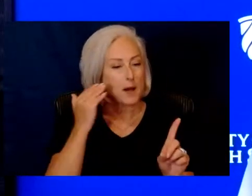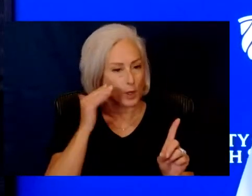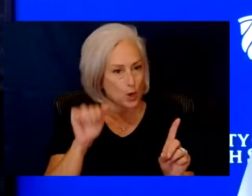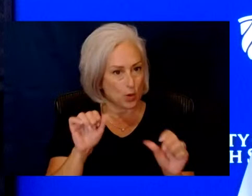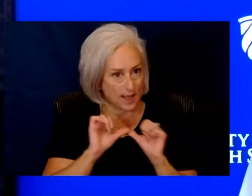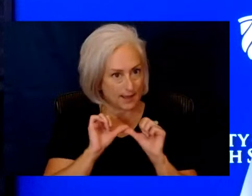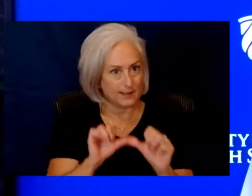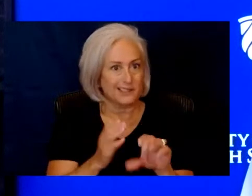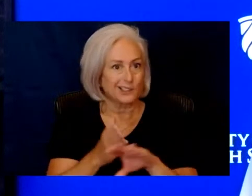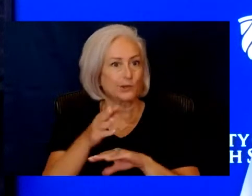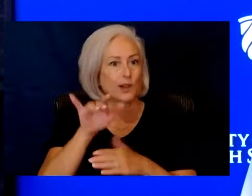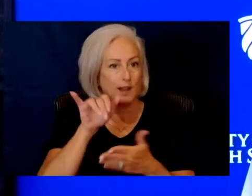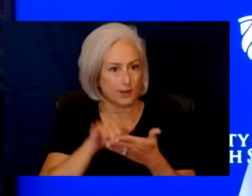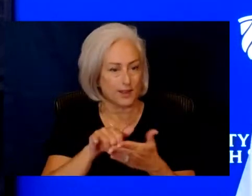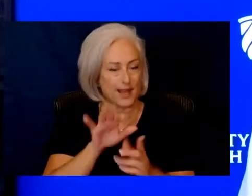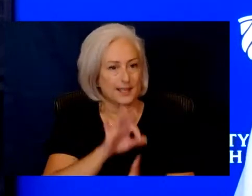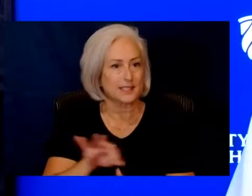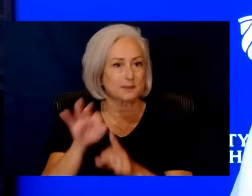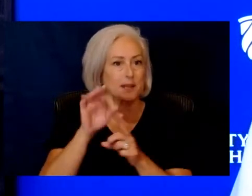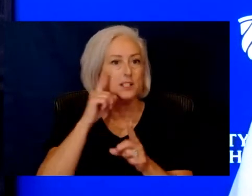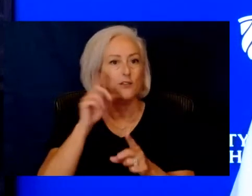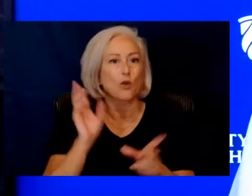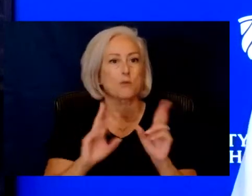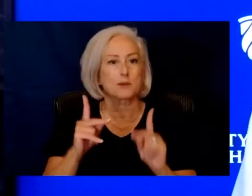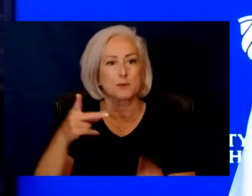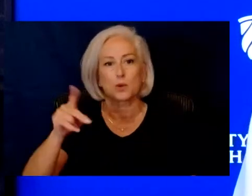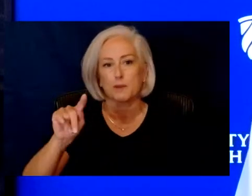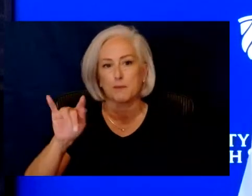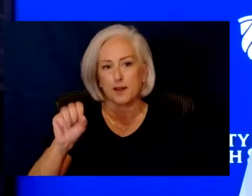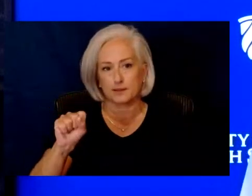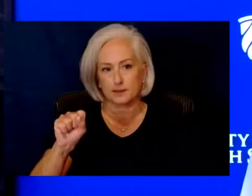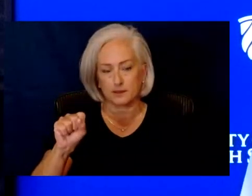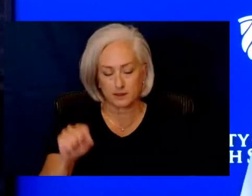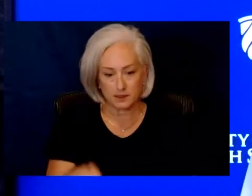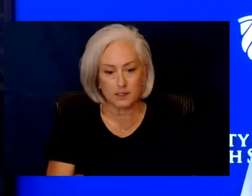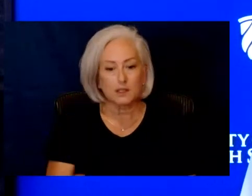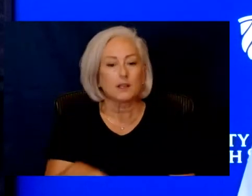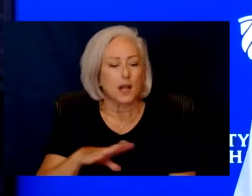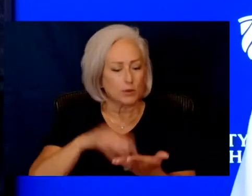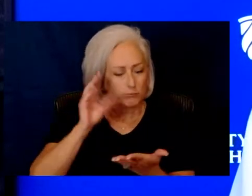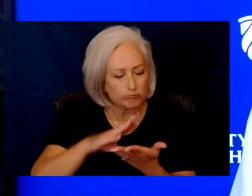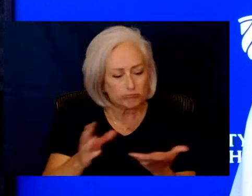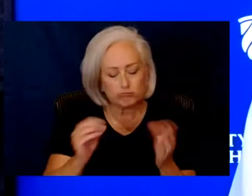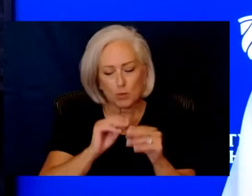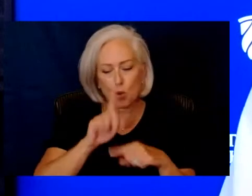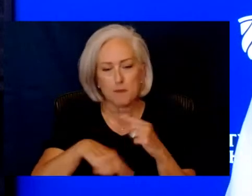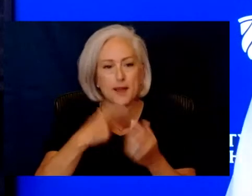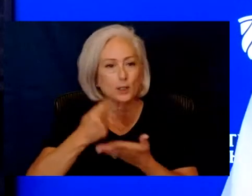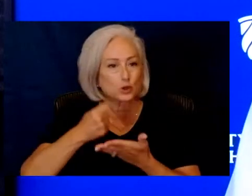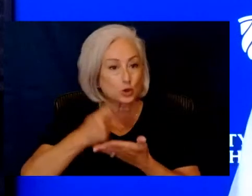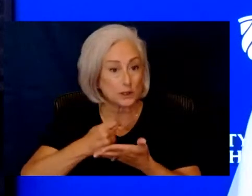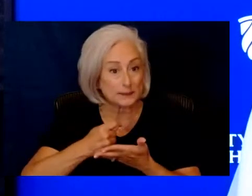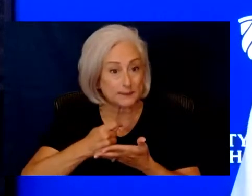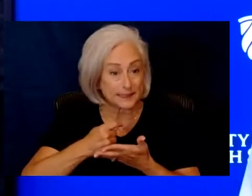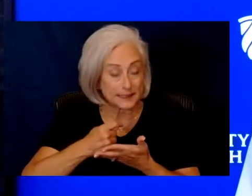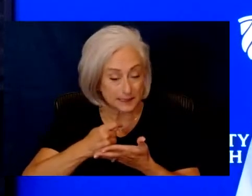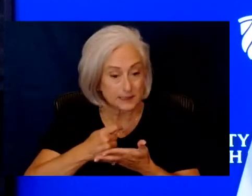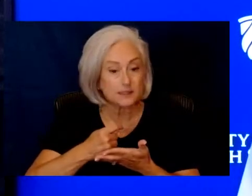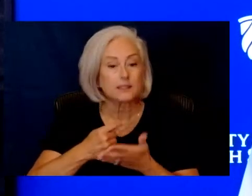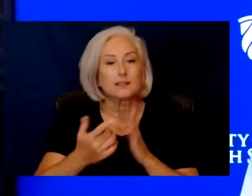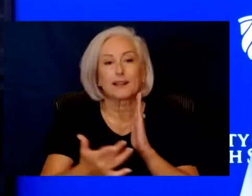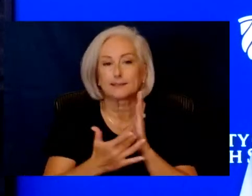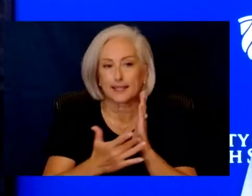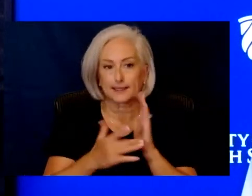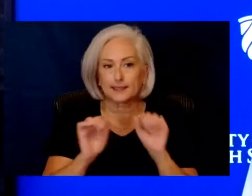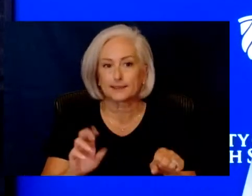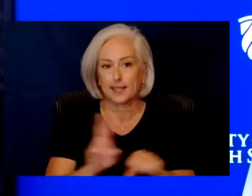past that, especially for those things like POTS, and we're learning more about treatment, both symptomatically and techniques that you can do to improve